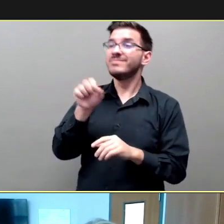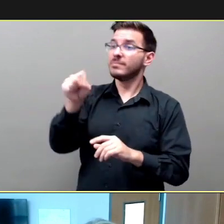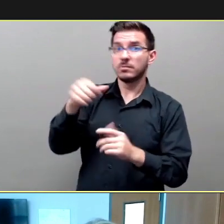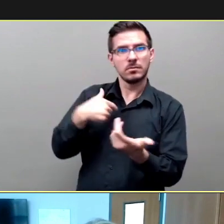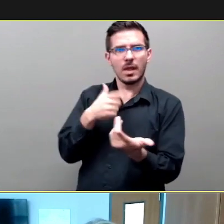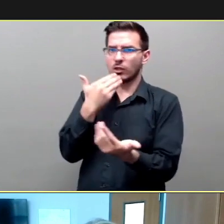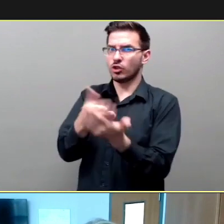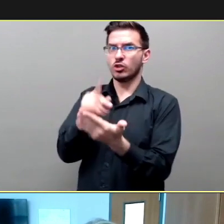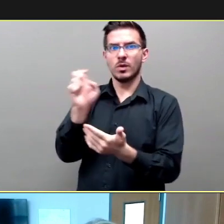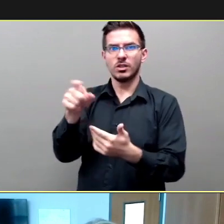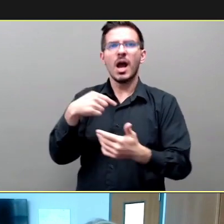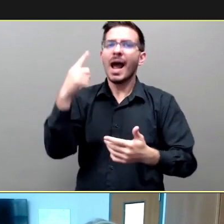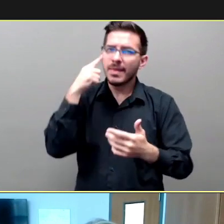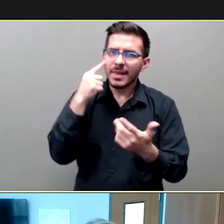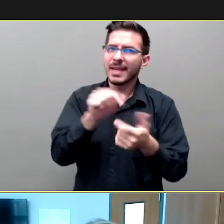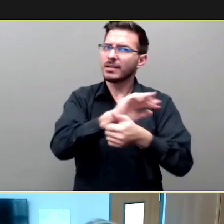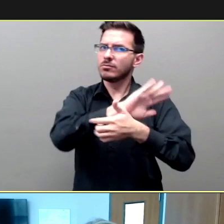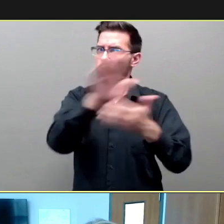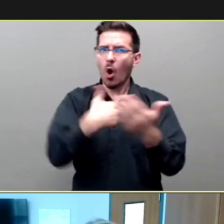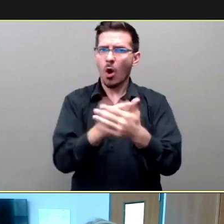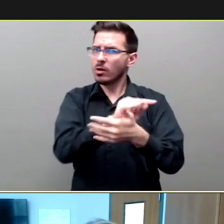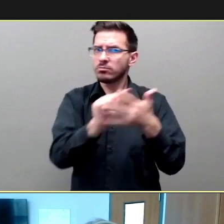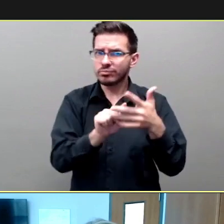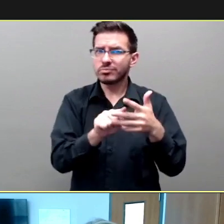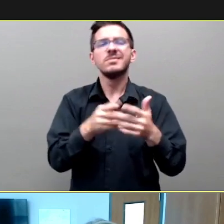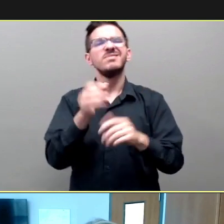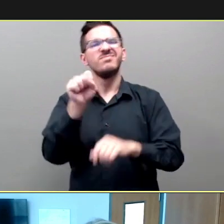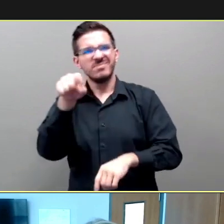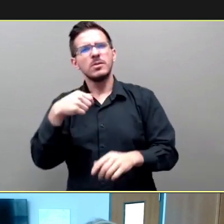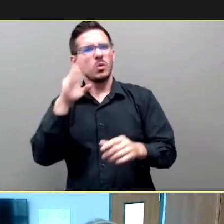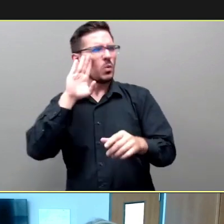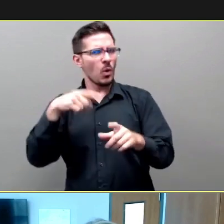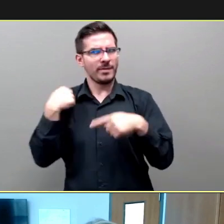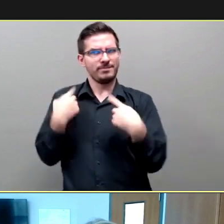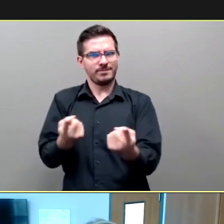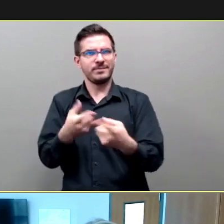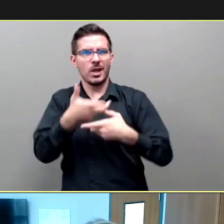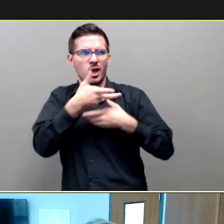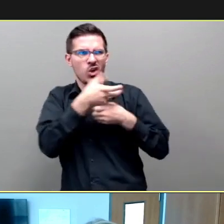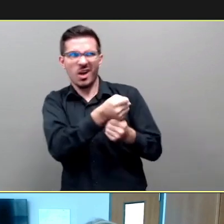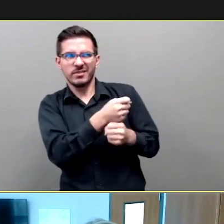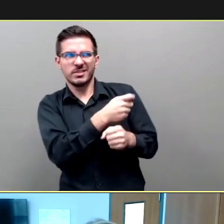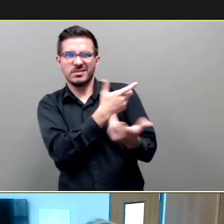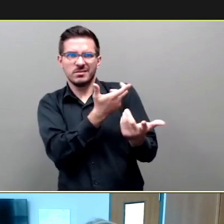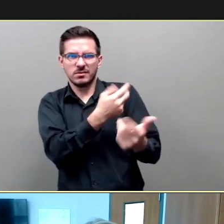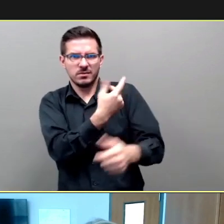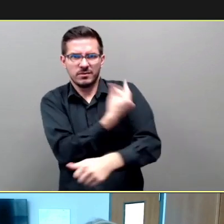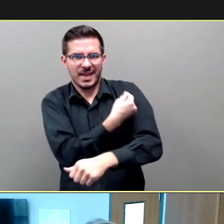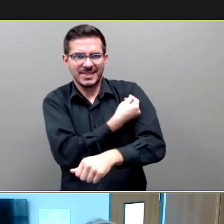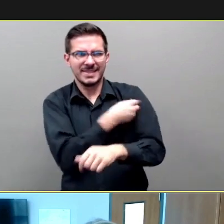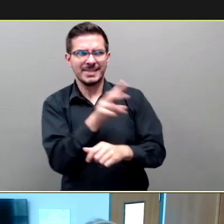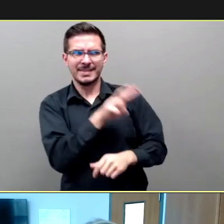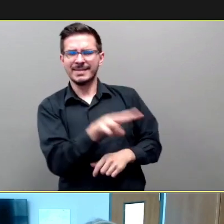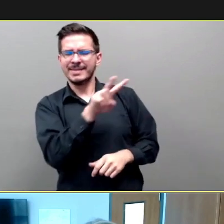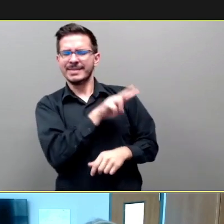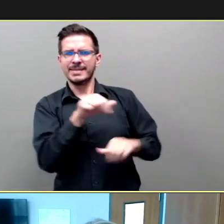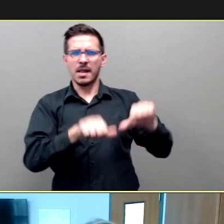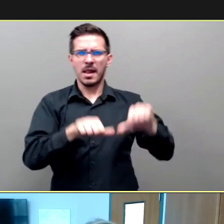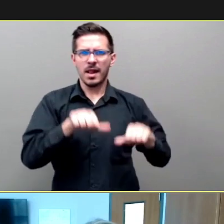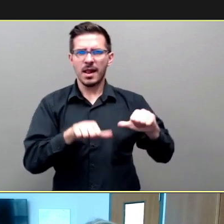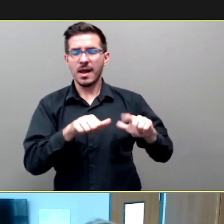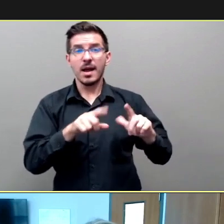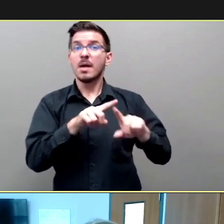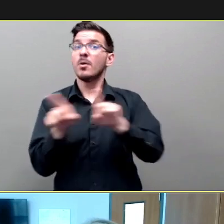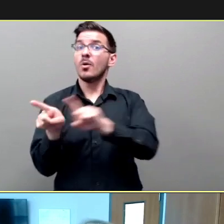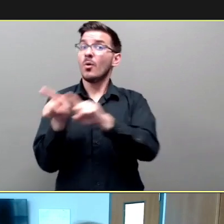time that there's been some confidence issues just, regarding vaccines, but also the school,